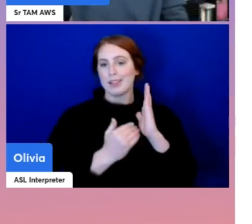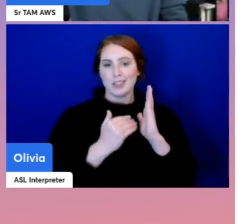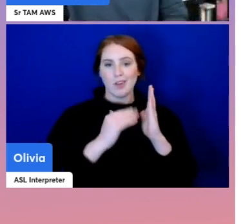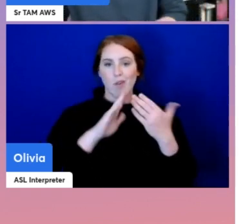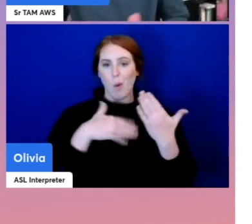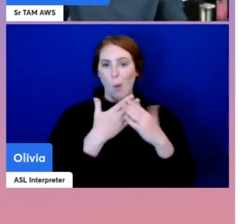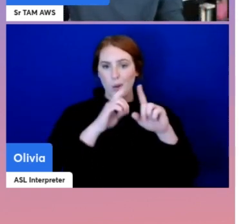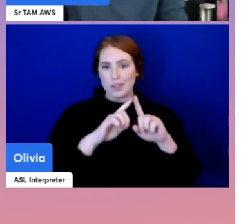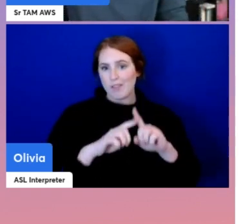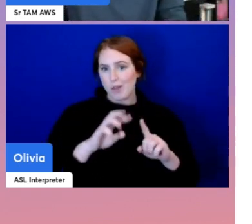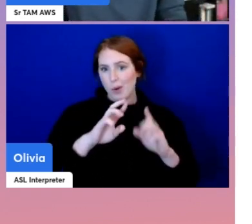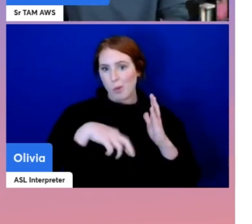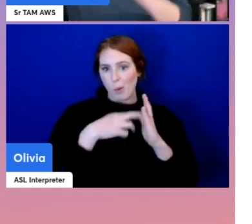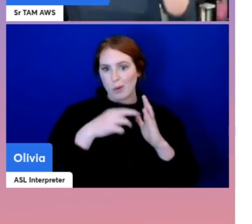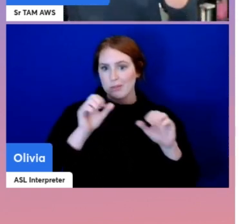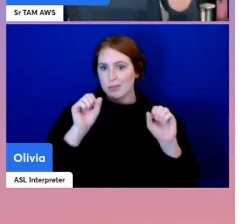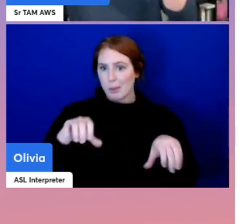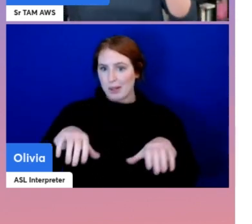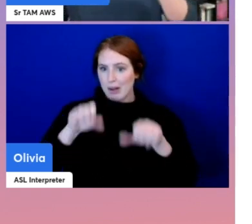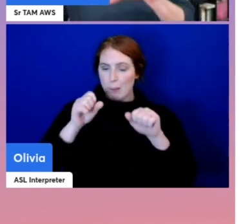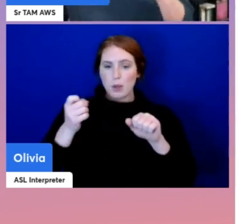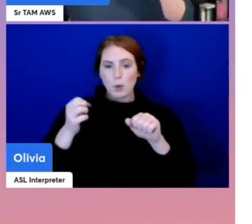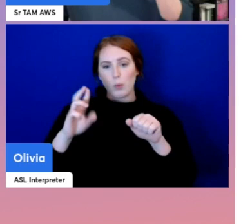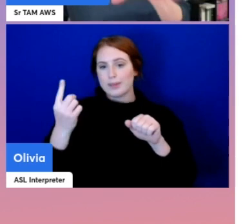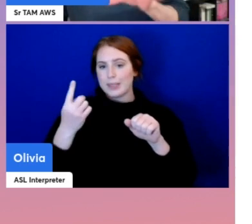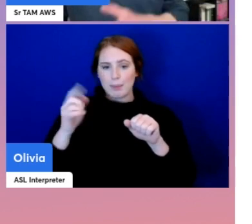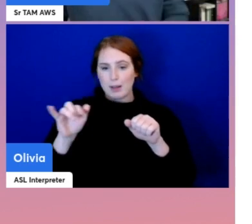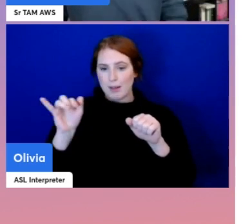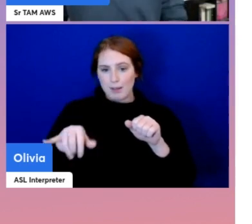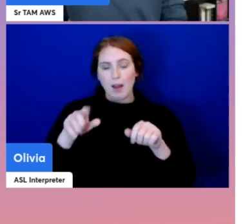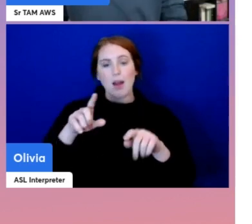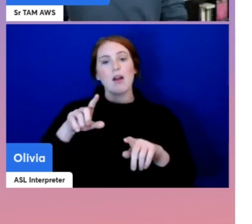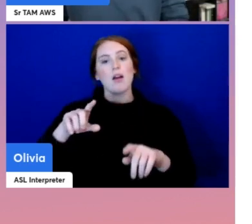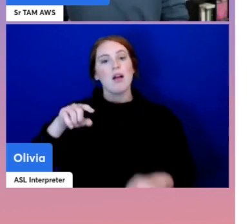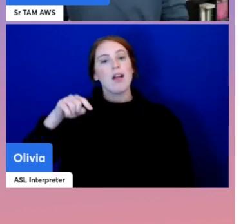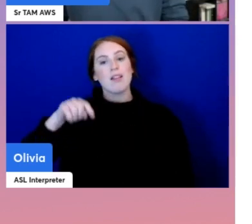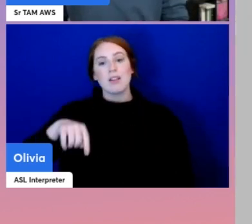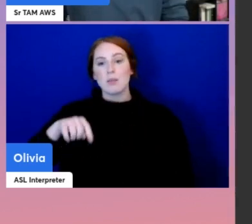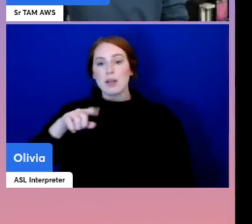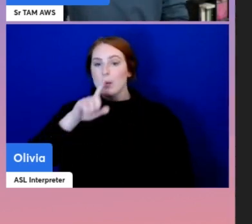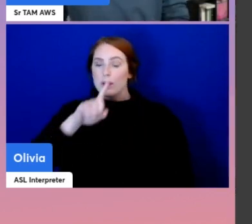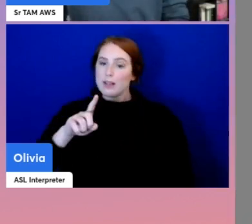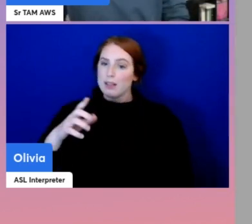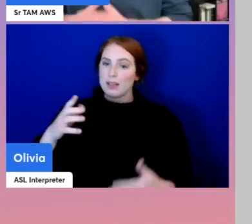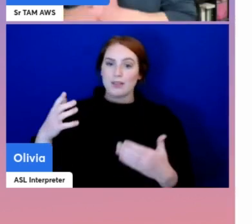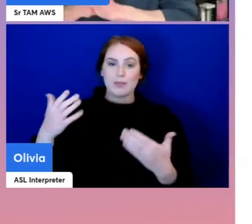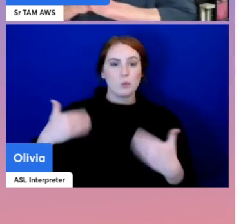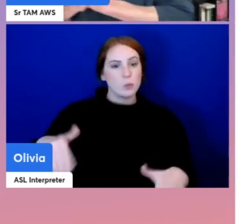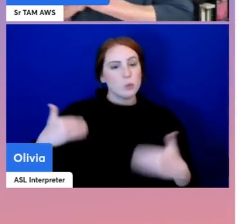could be adopted in that namespace, something like that. So this can be a huge convenience factor.